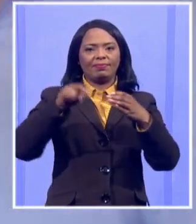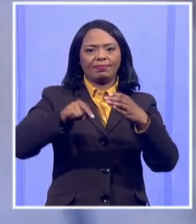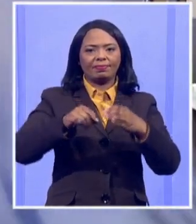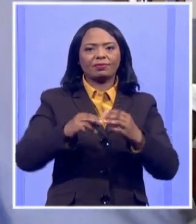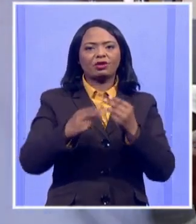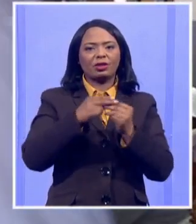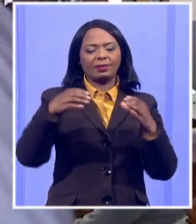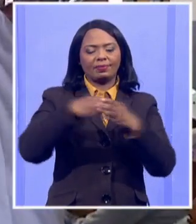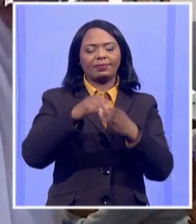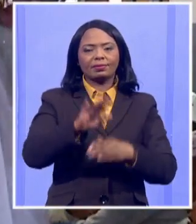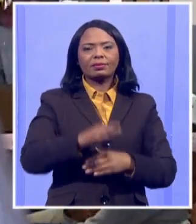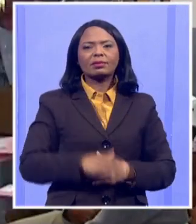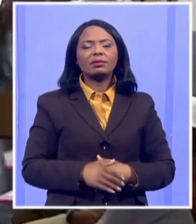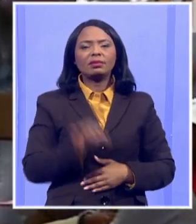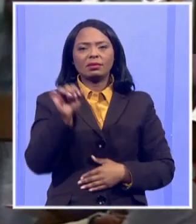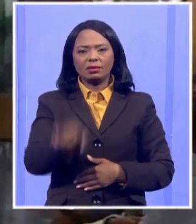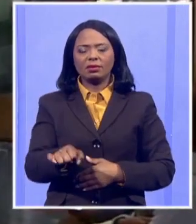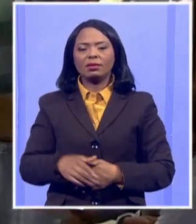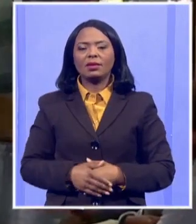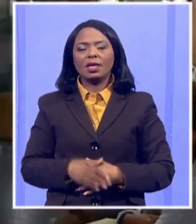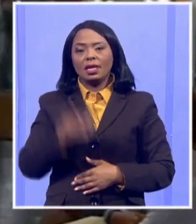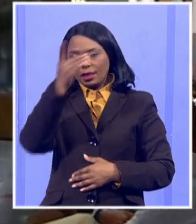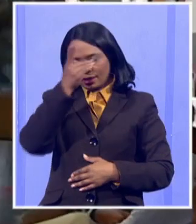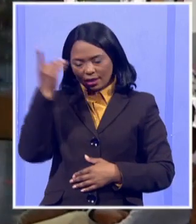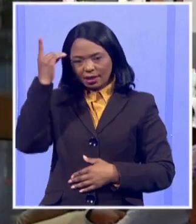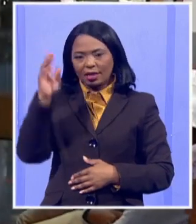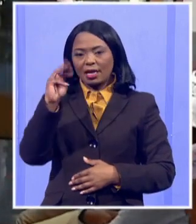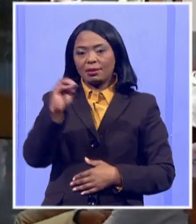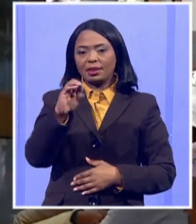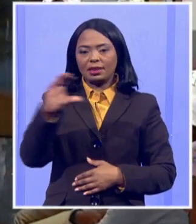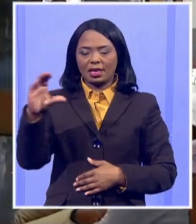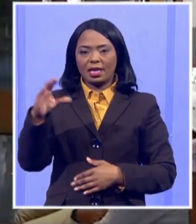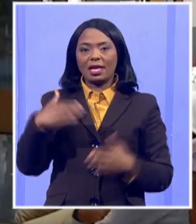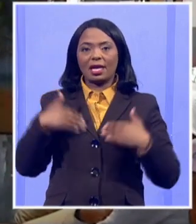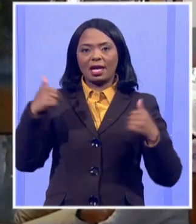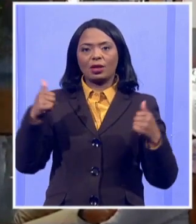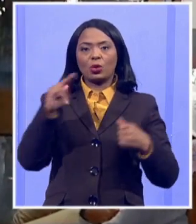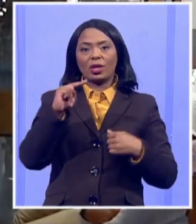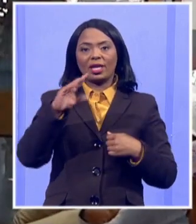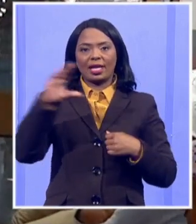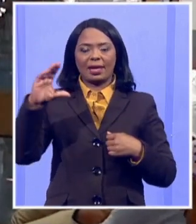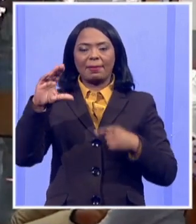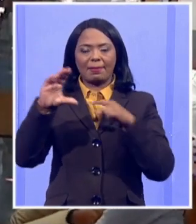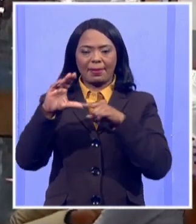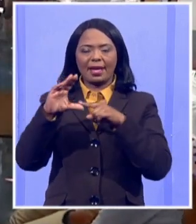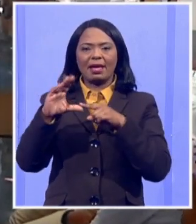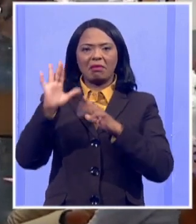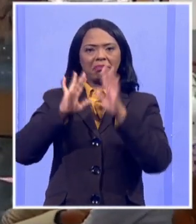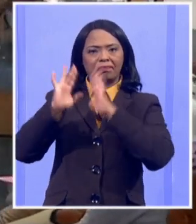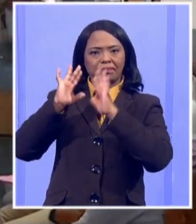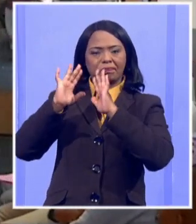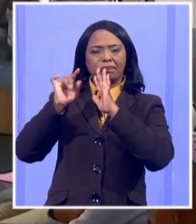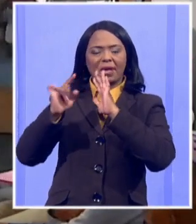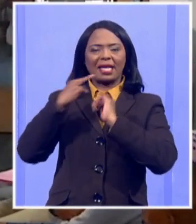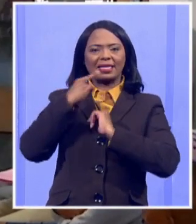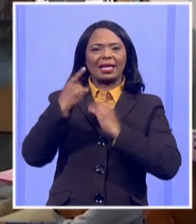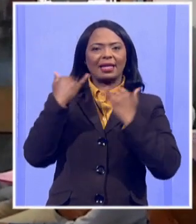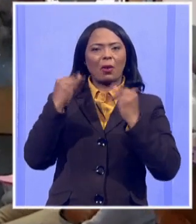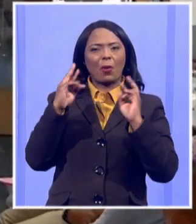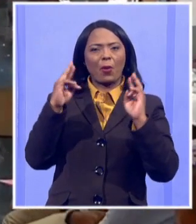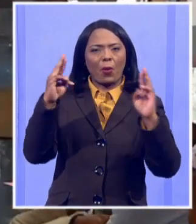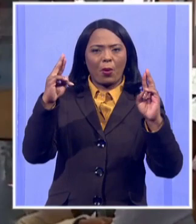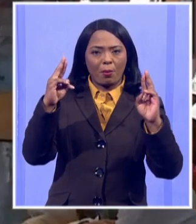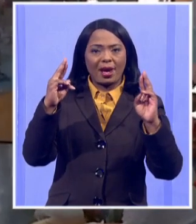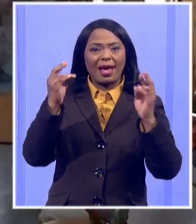unit here. But Desiree, the Embassy of Health in the Northern Cape basically also saying that they're hoping that within